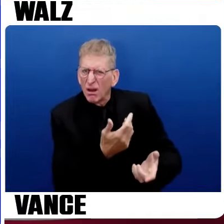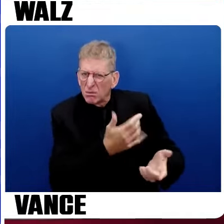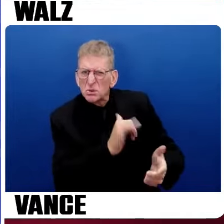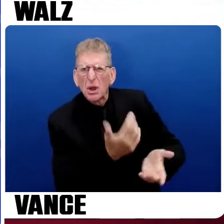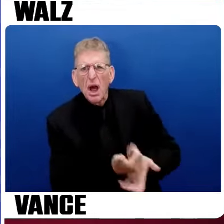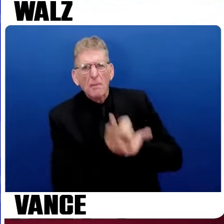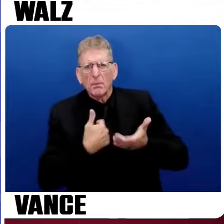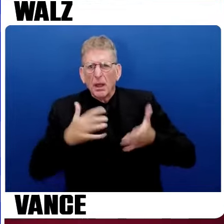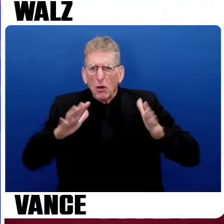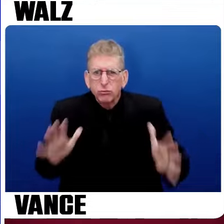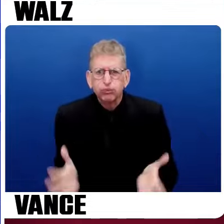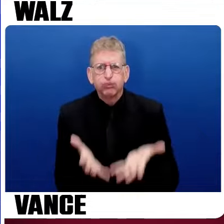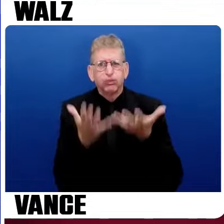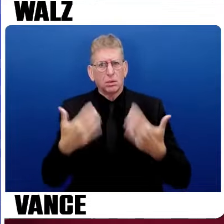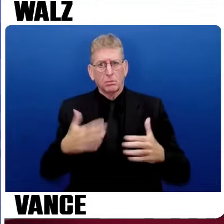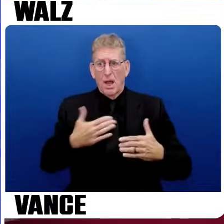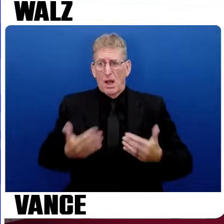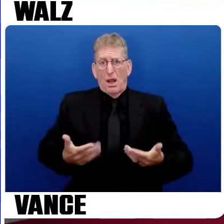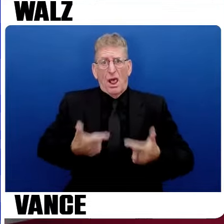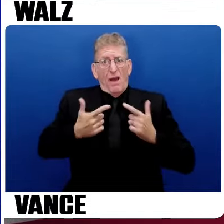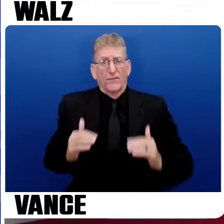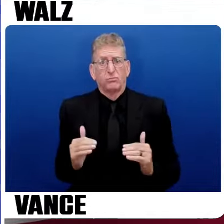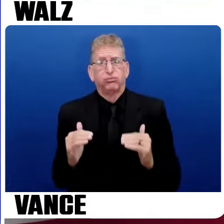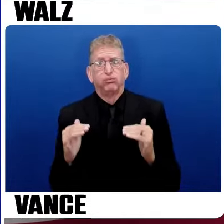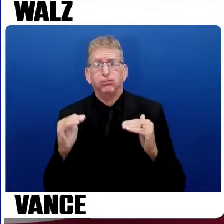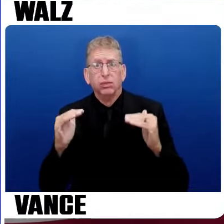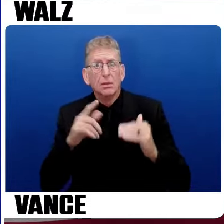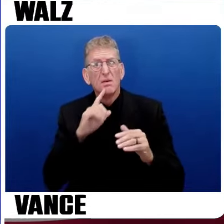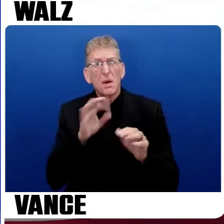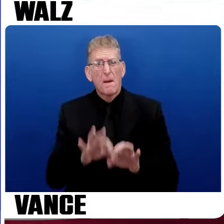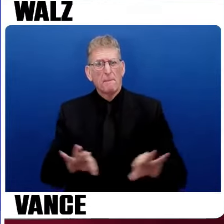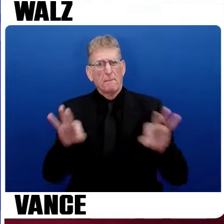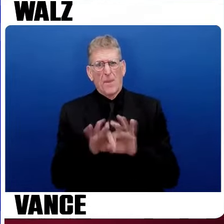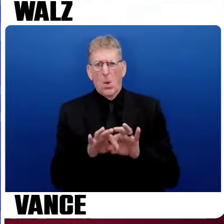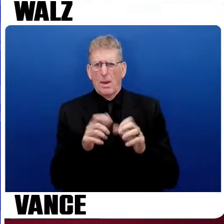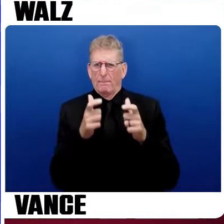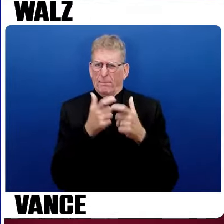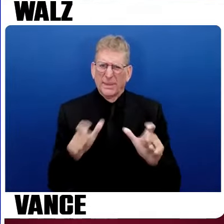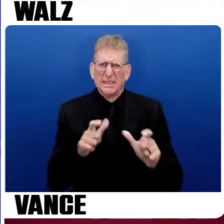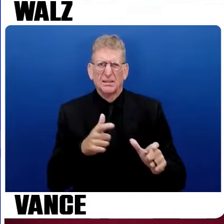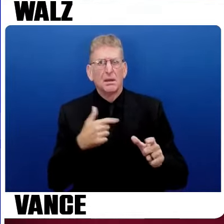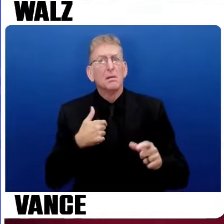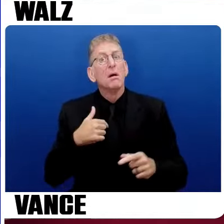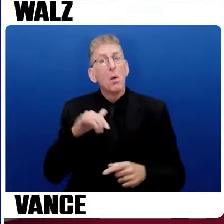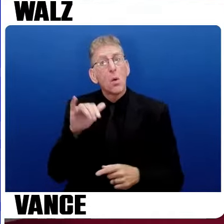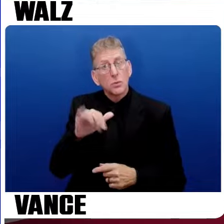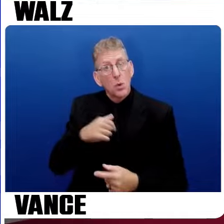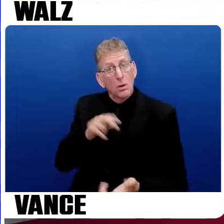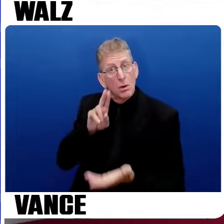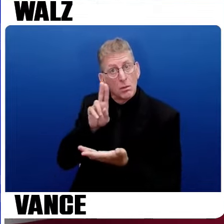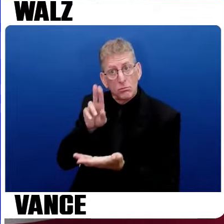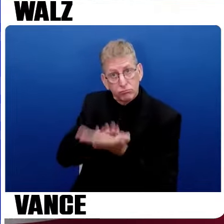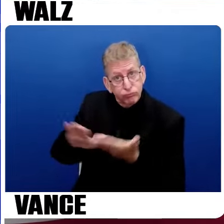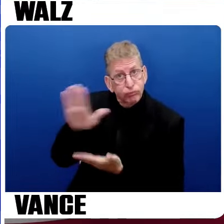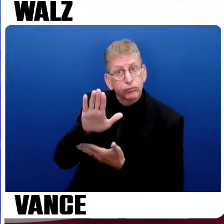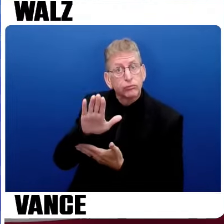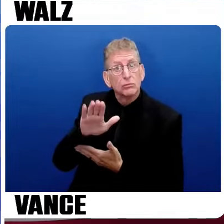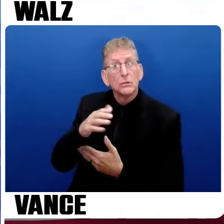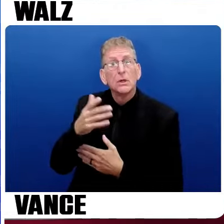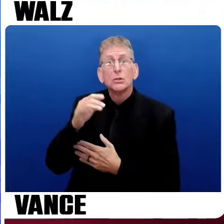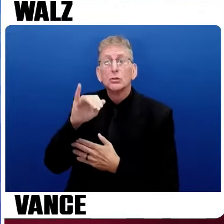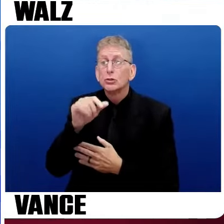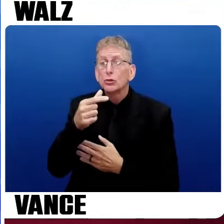after I enlisted in the Marine Corps and served in Iraq. And so I stand here asking to be your vice president with extraordinary gratitude for this country, for the